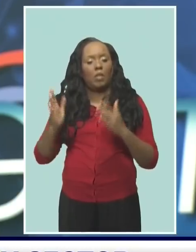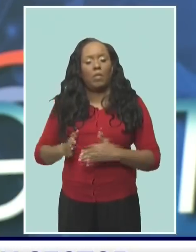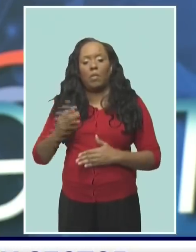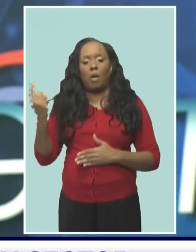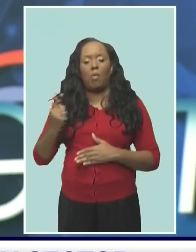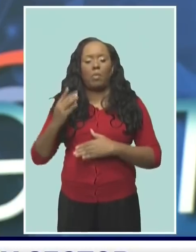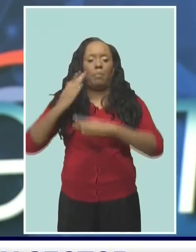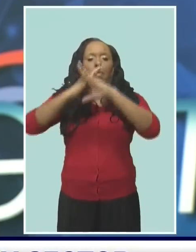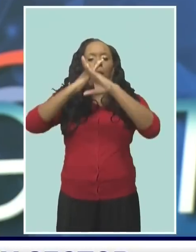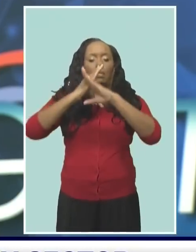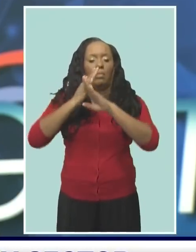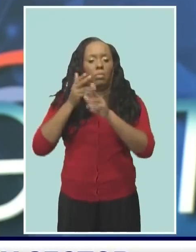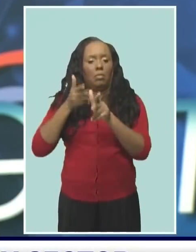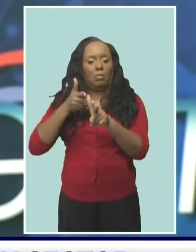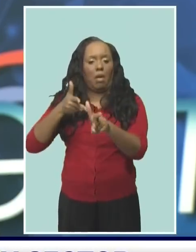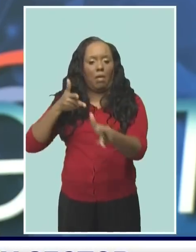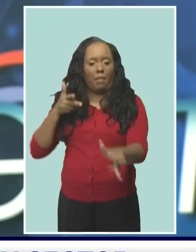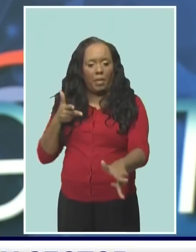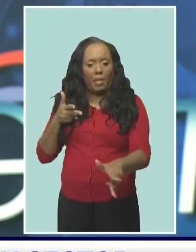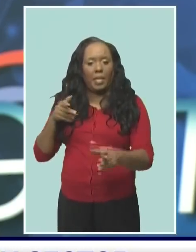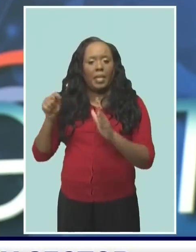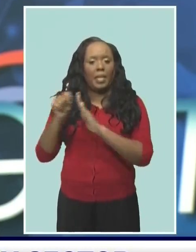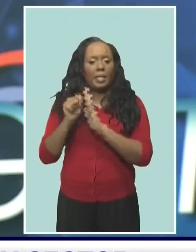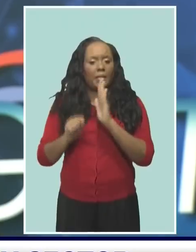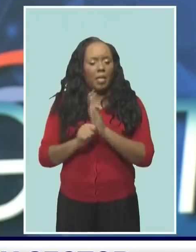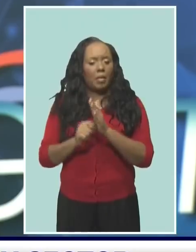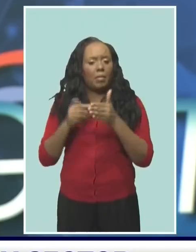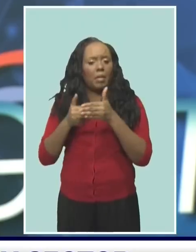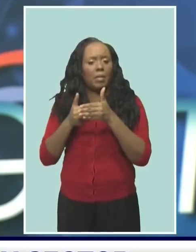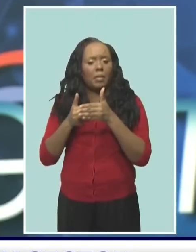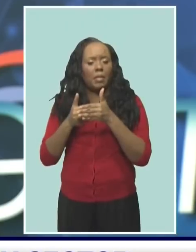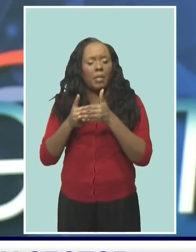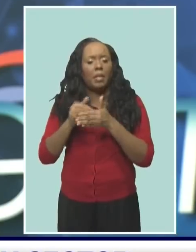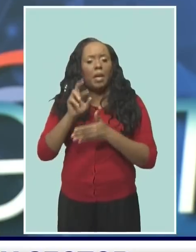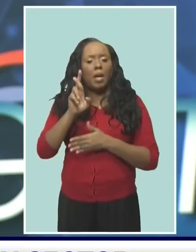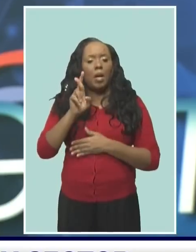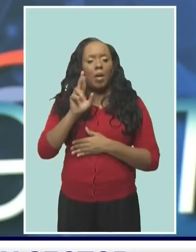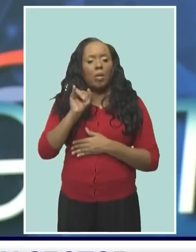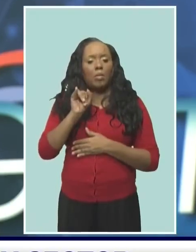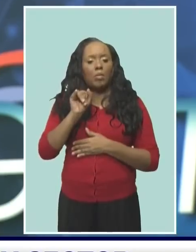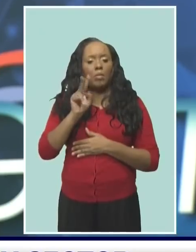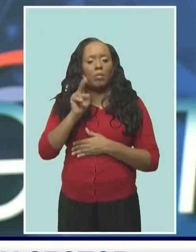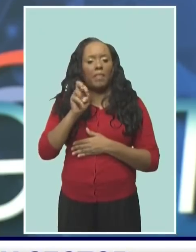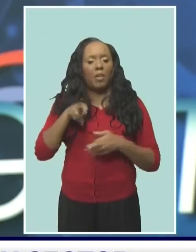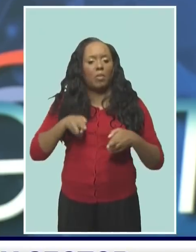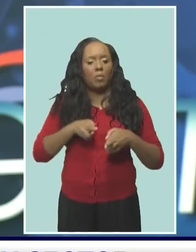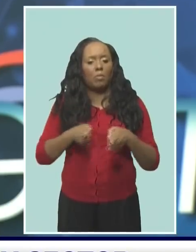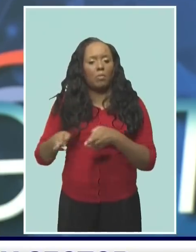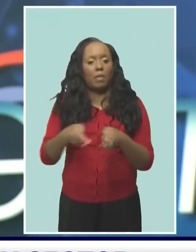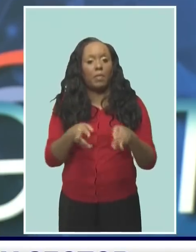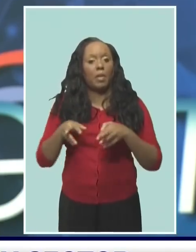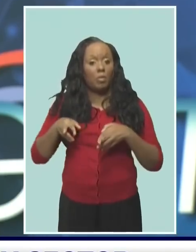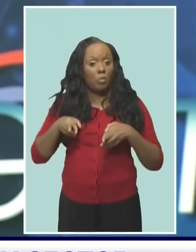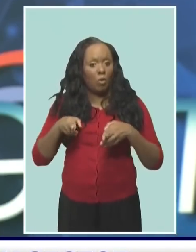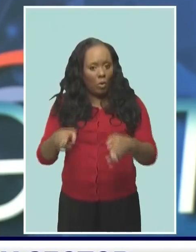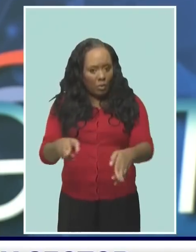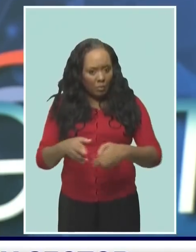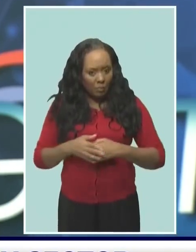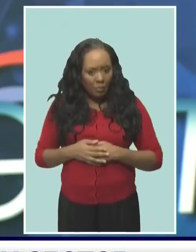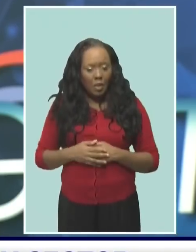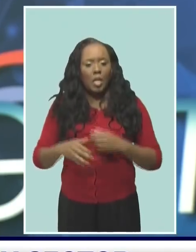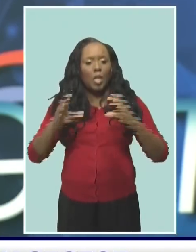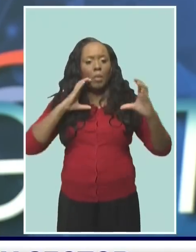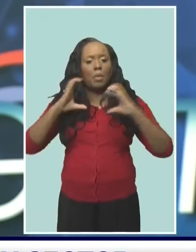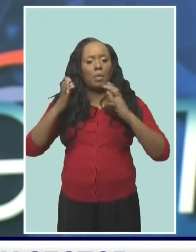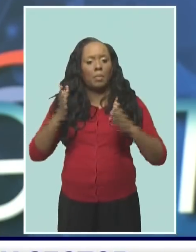Drive and River Road in the city. Director of Public Communications and Public Affairs Mark Haynes called out the act, reminding them that the route